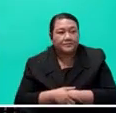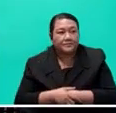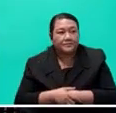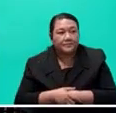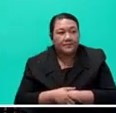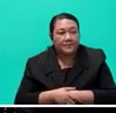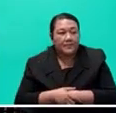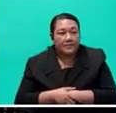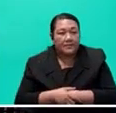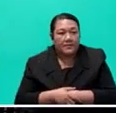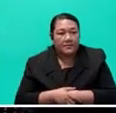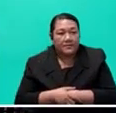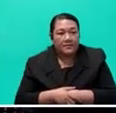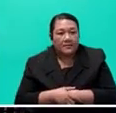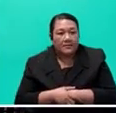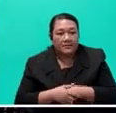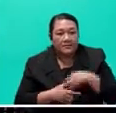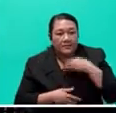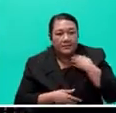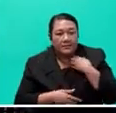motion.